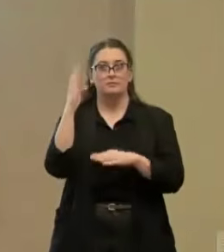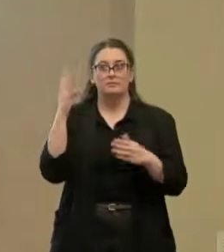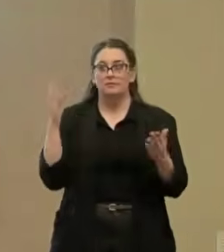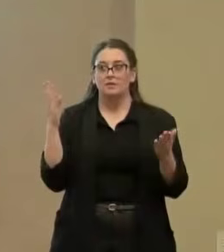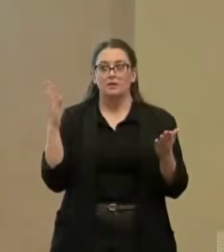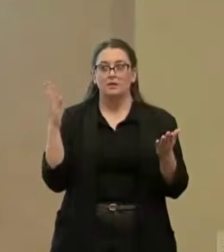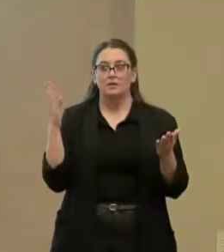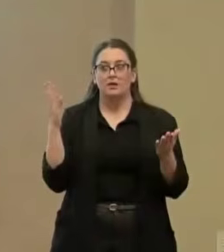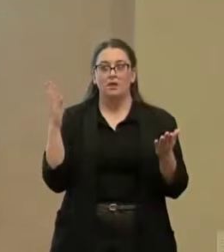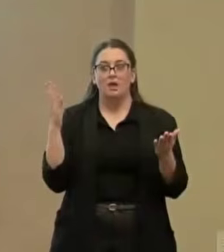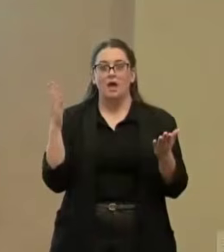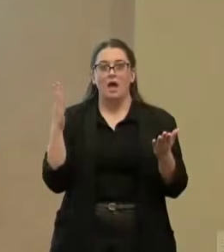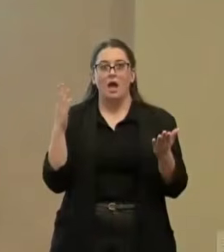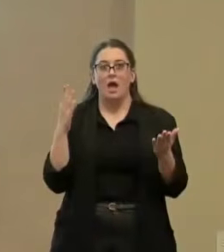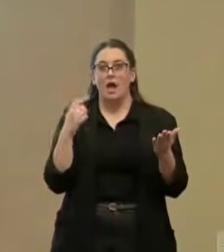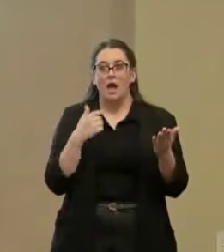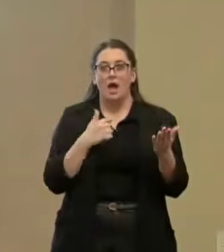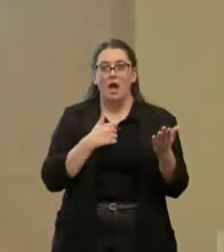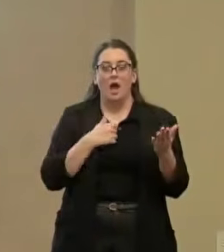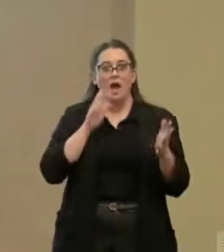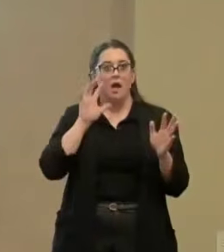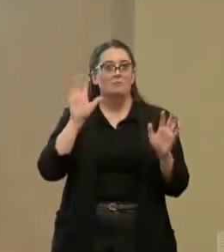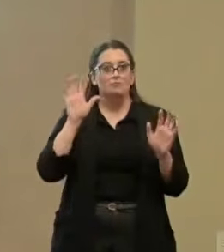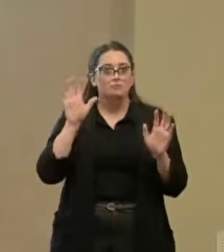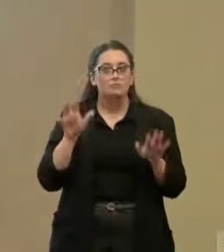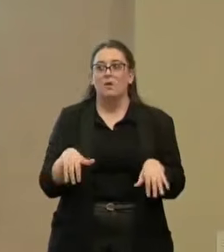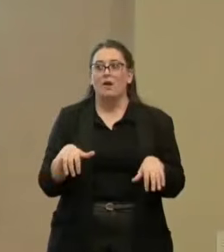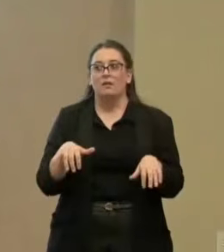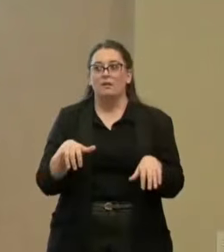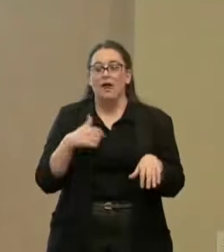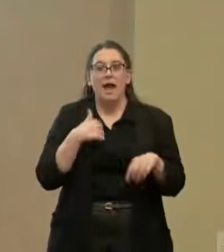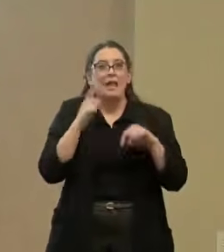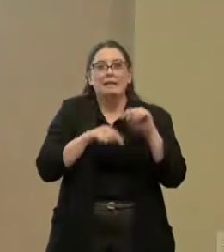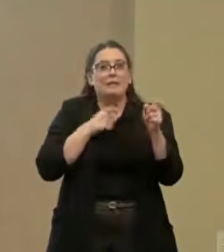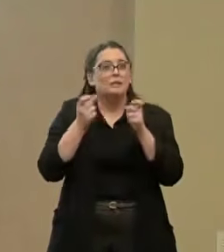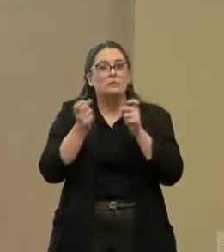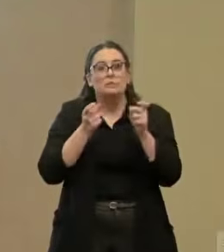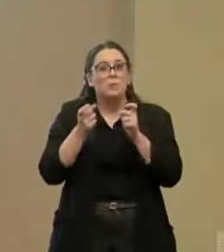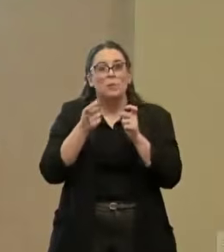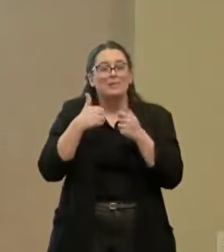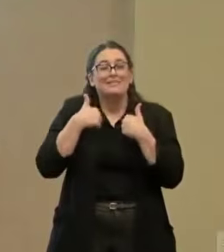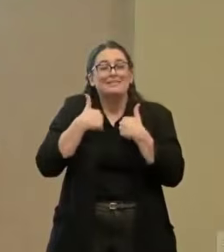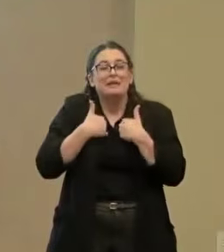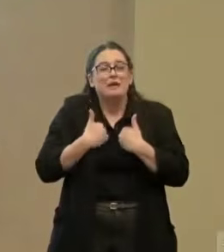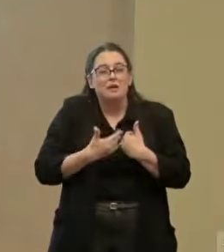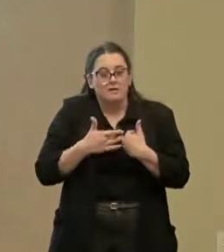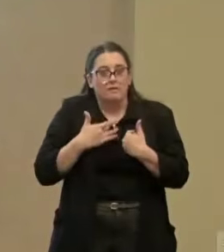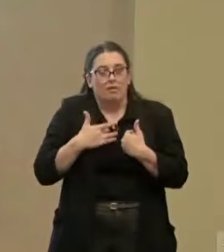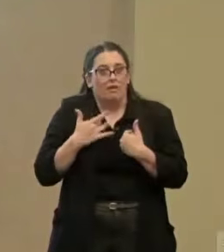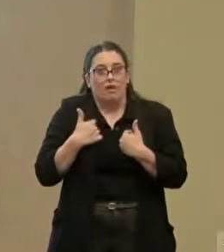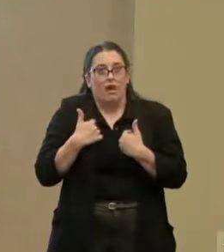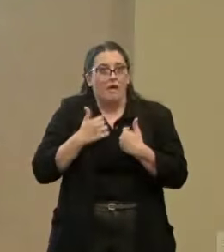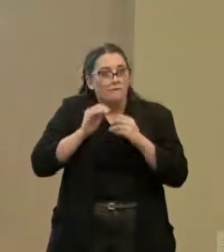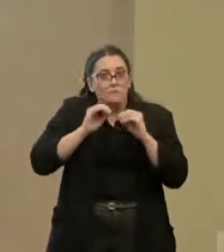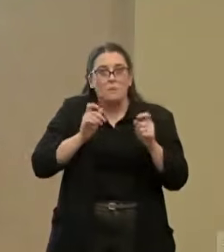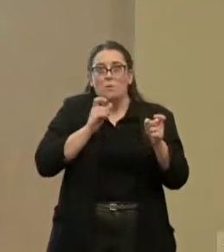And I just, I'm in shock because there's nothing I can do with this tiredness, and I'm not